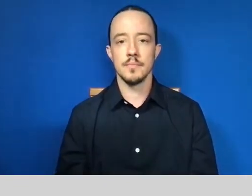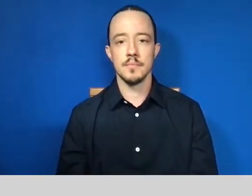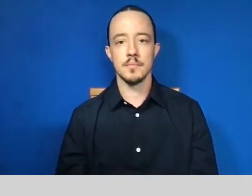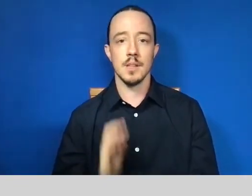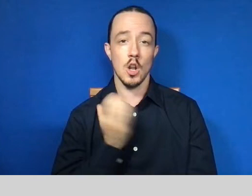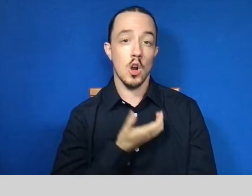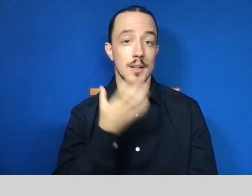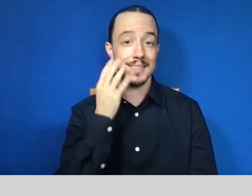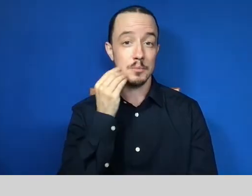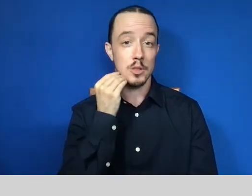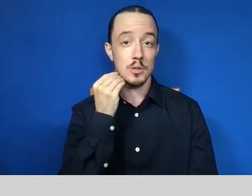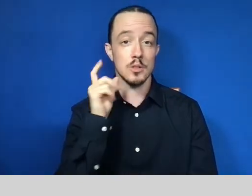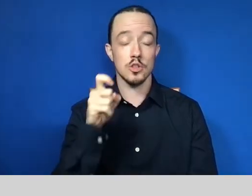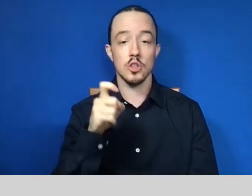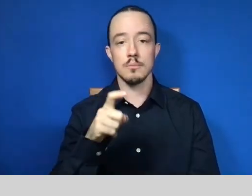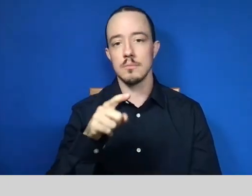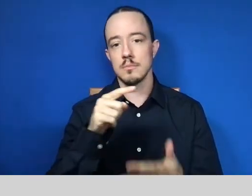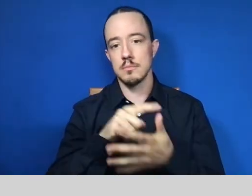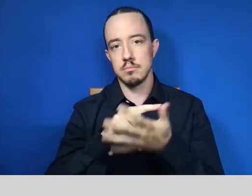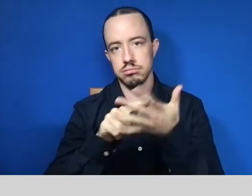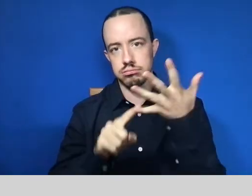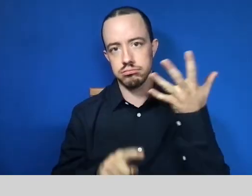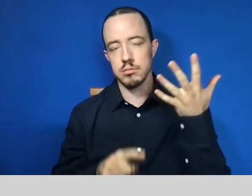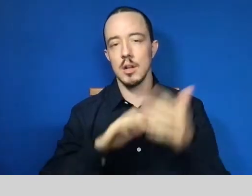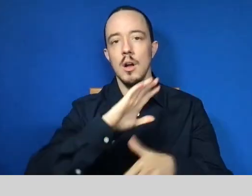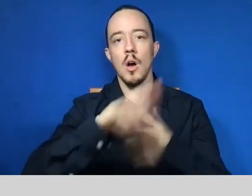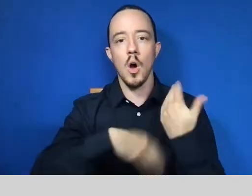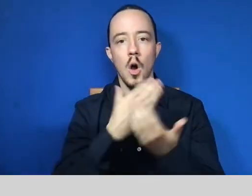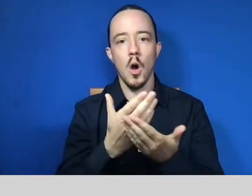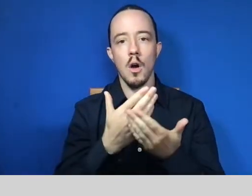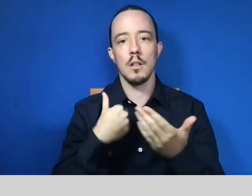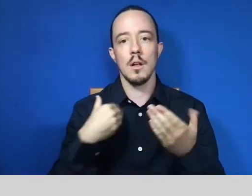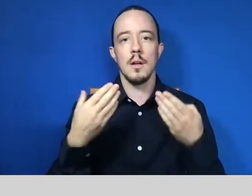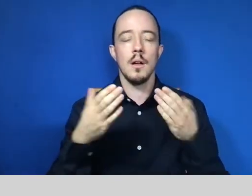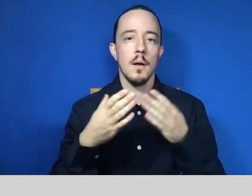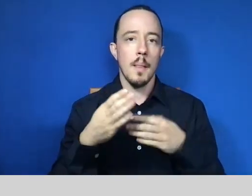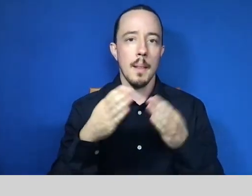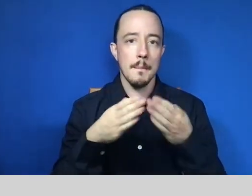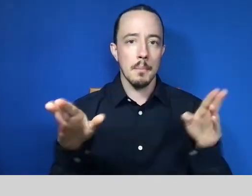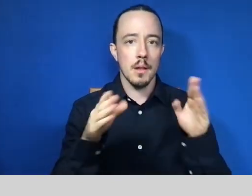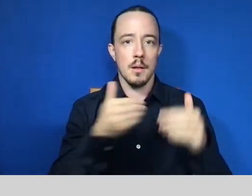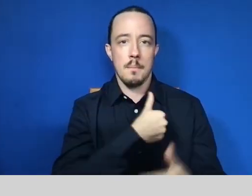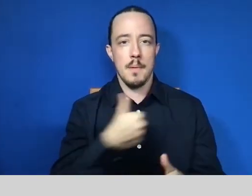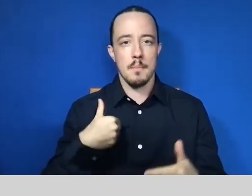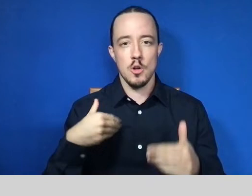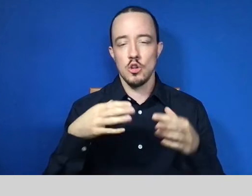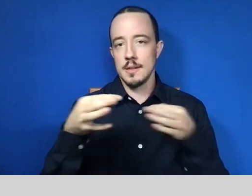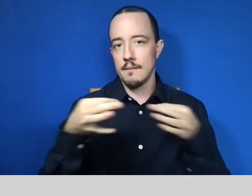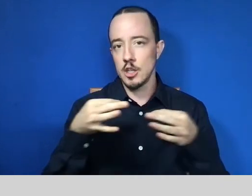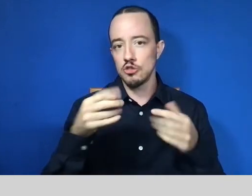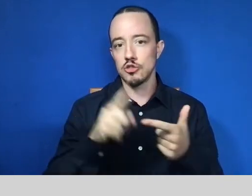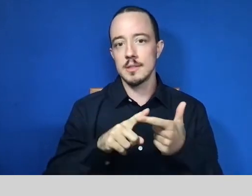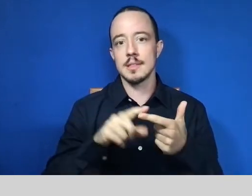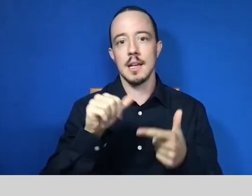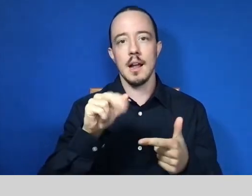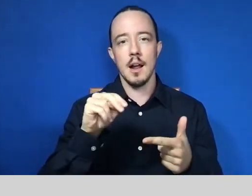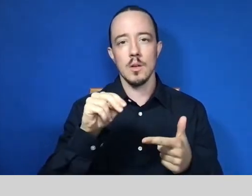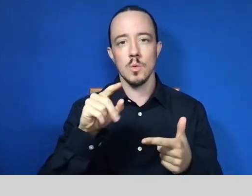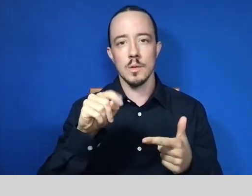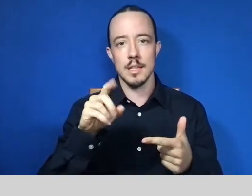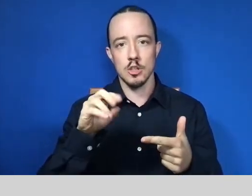in our experience, we should put all public member definitions, the annotations, the doc